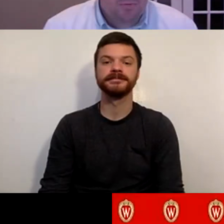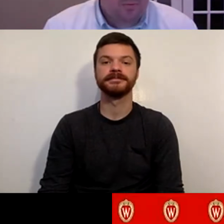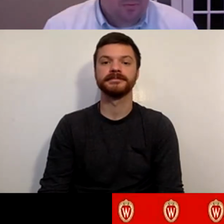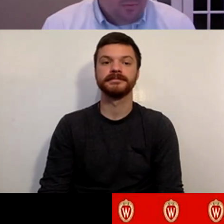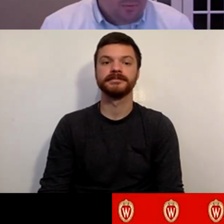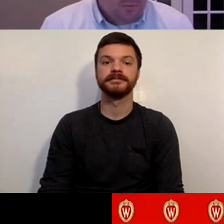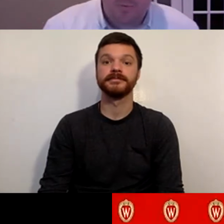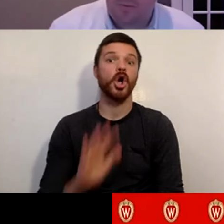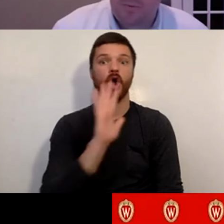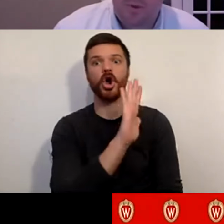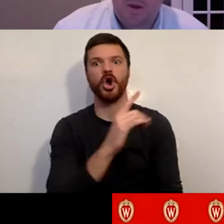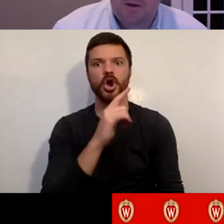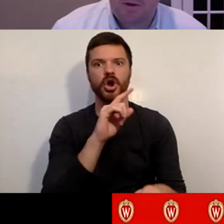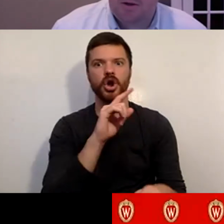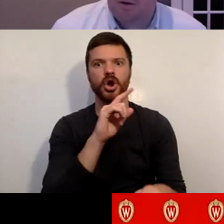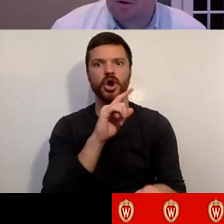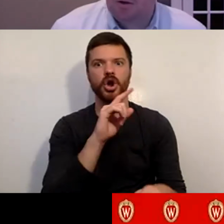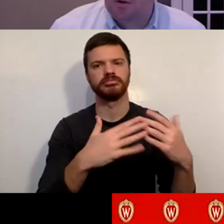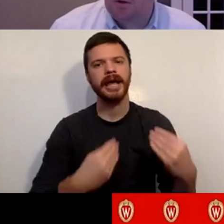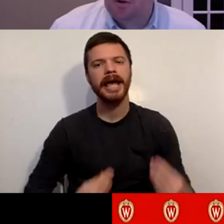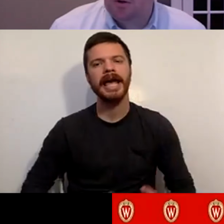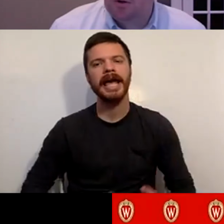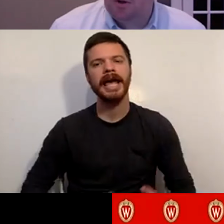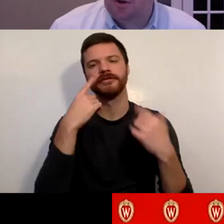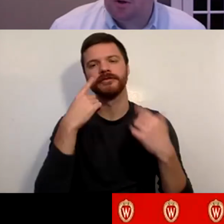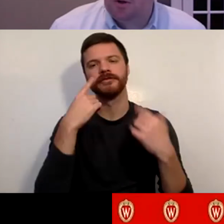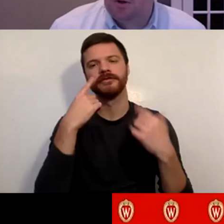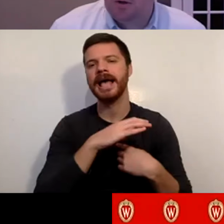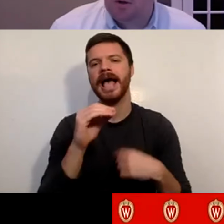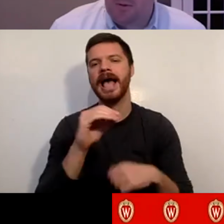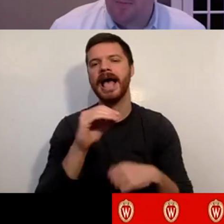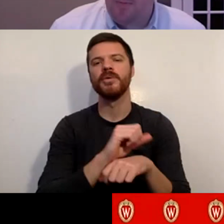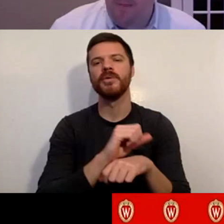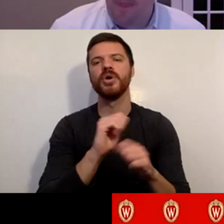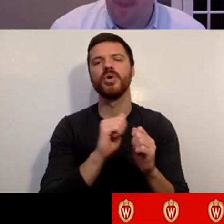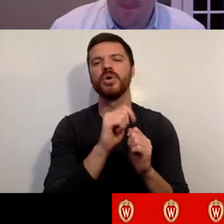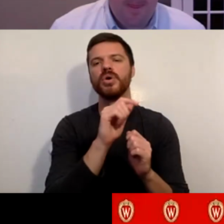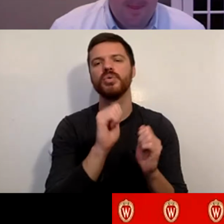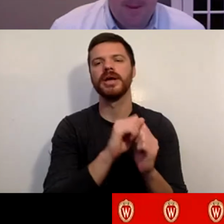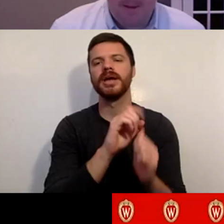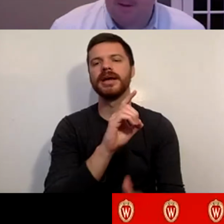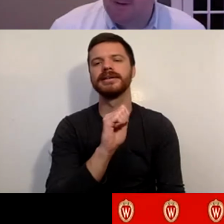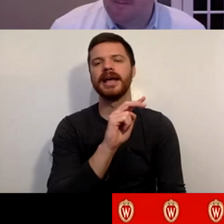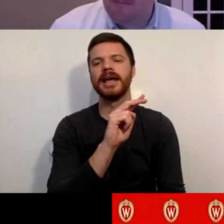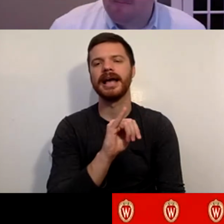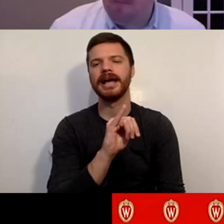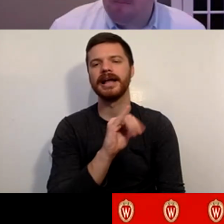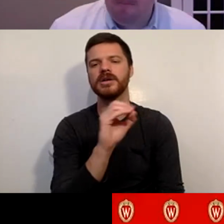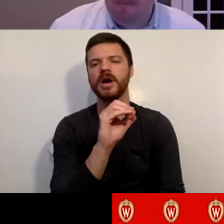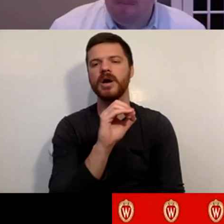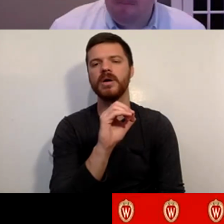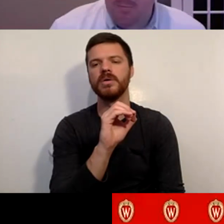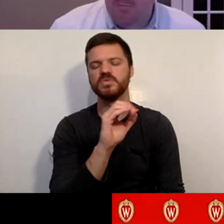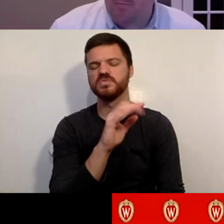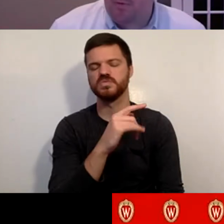been an inspiration to me, and her work with Danny Almerel, who's a co-I on our study. So they're doing great work.